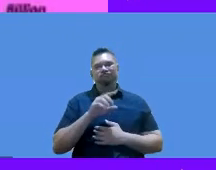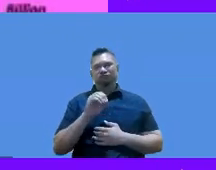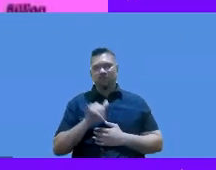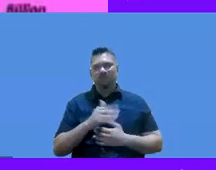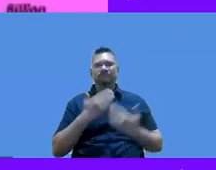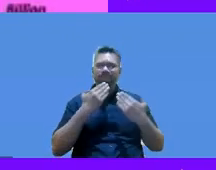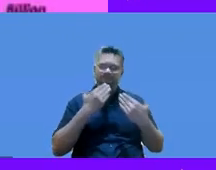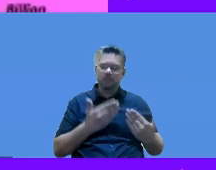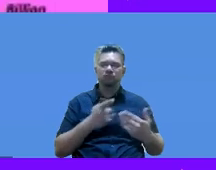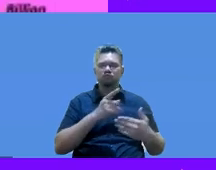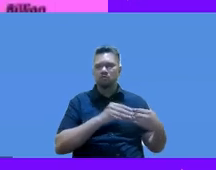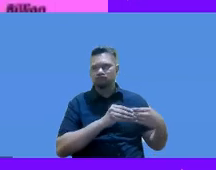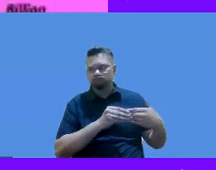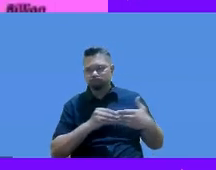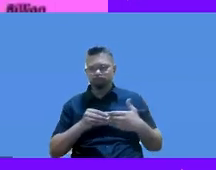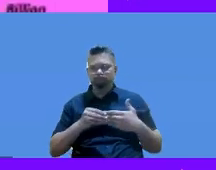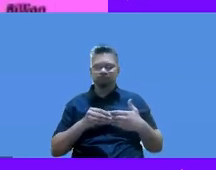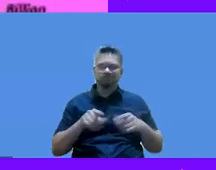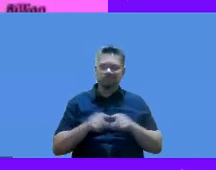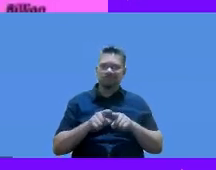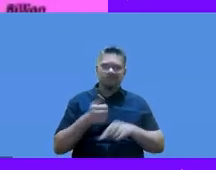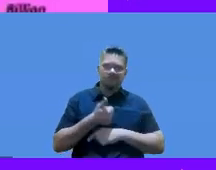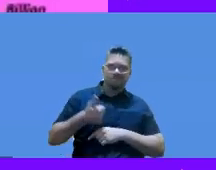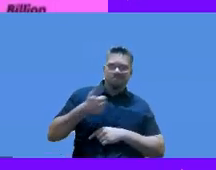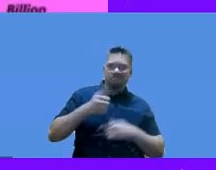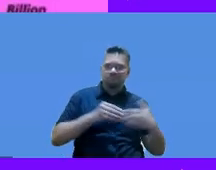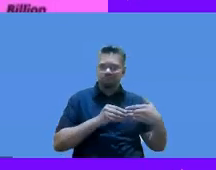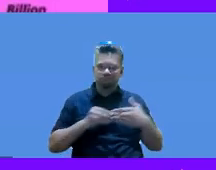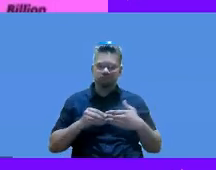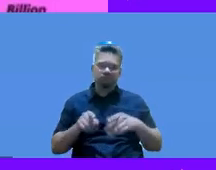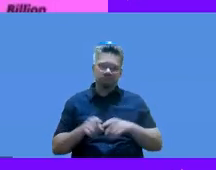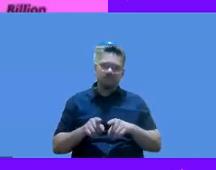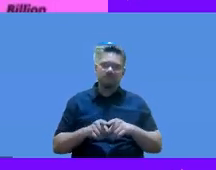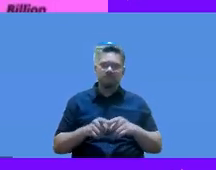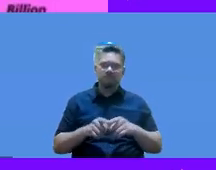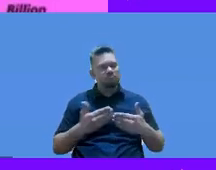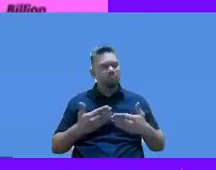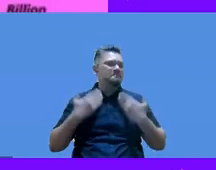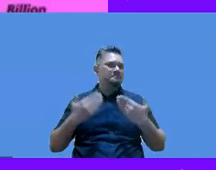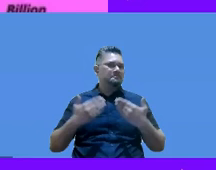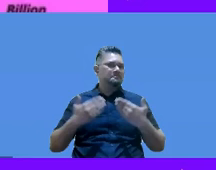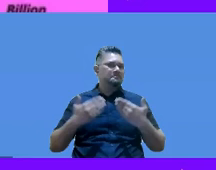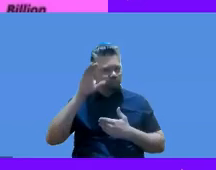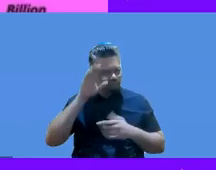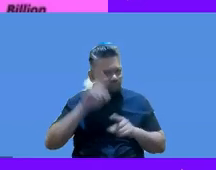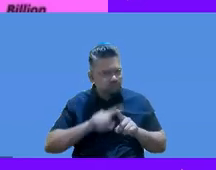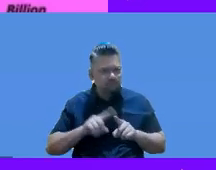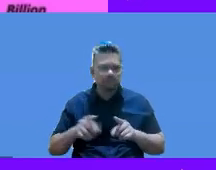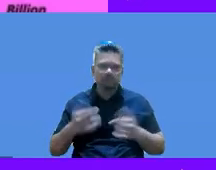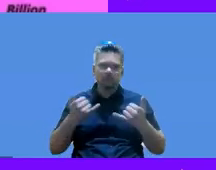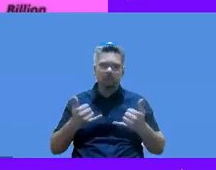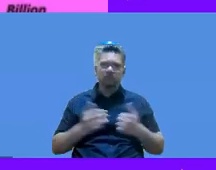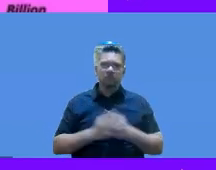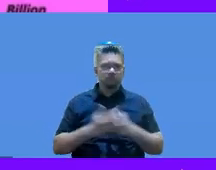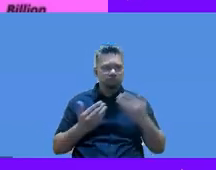you know, I think for me as a young person as well, really reinvigorating to know that there are leaders out there who are standing with us